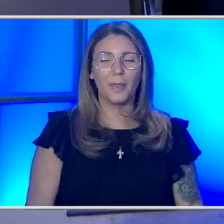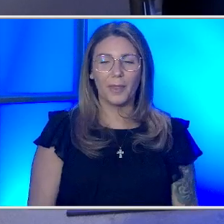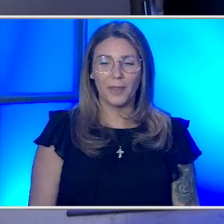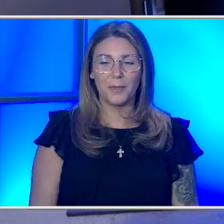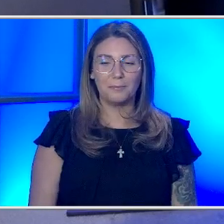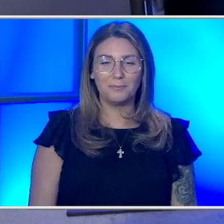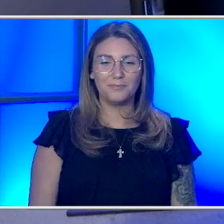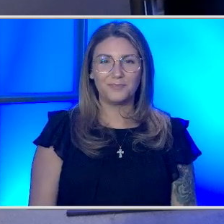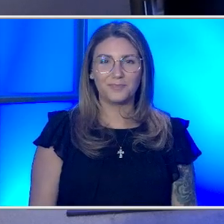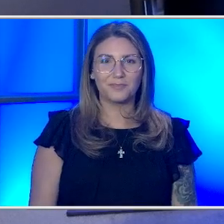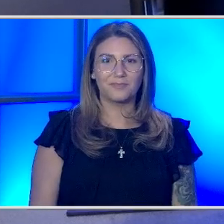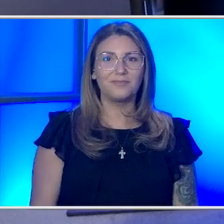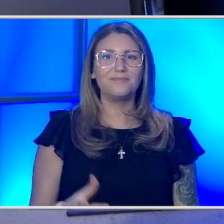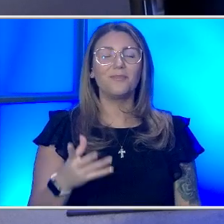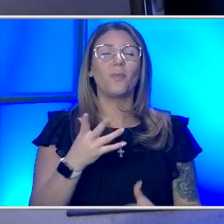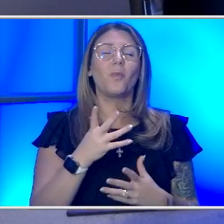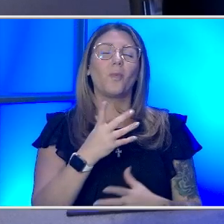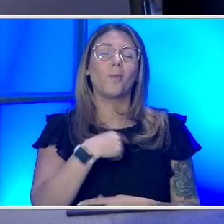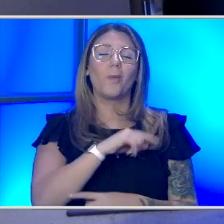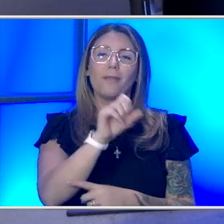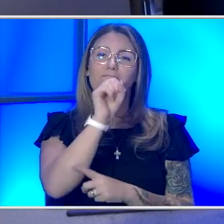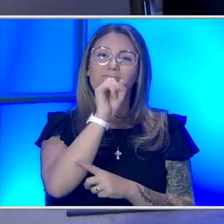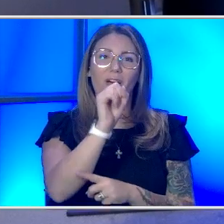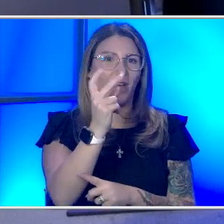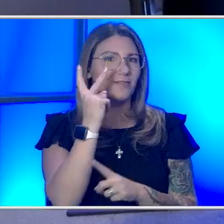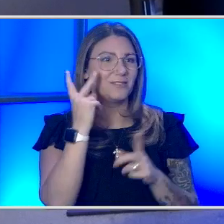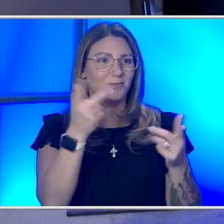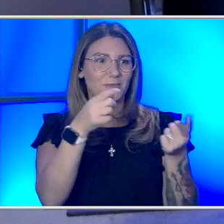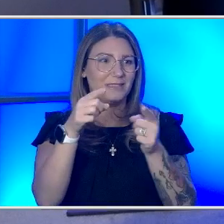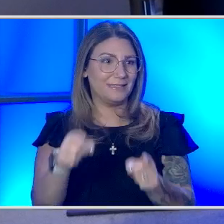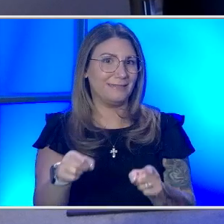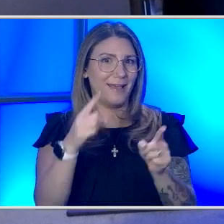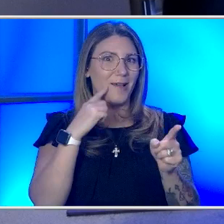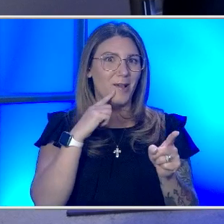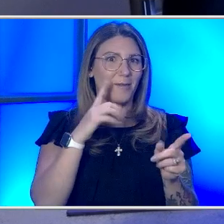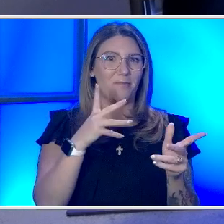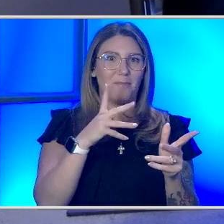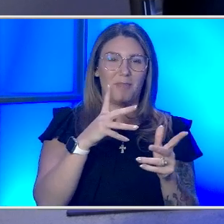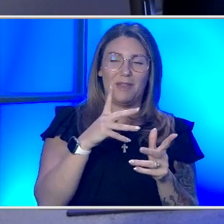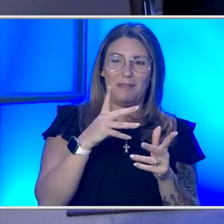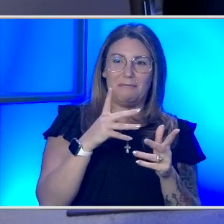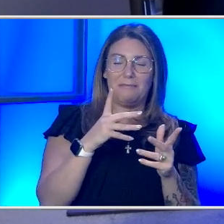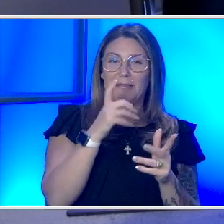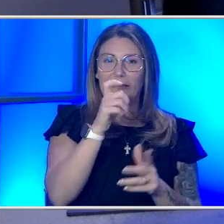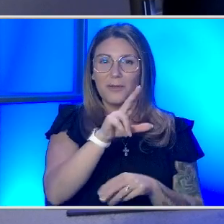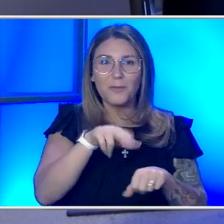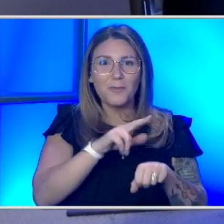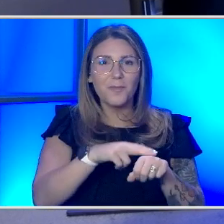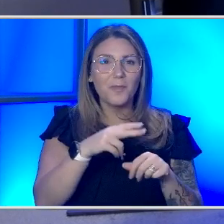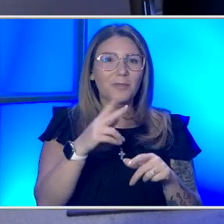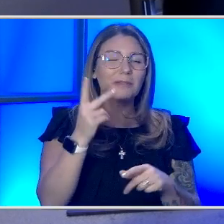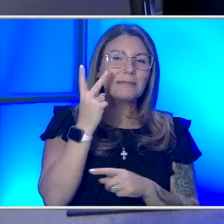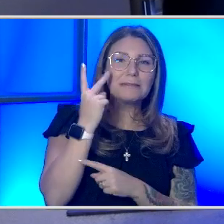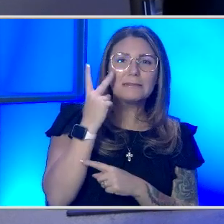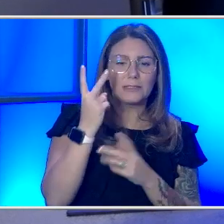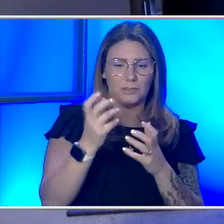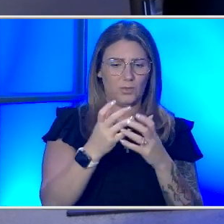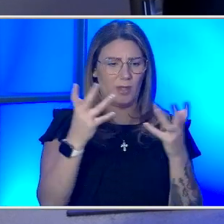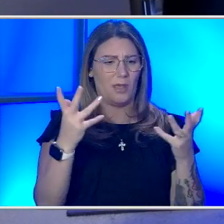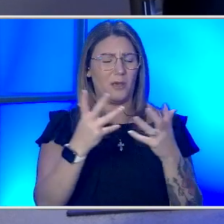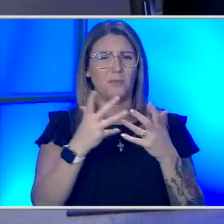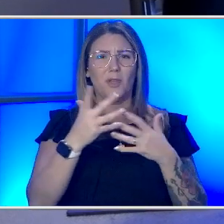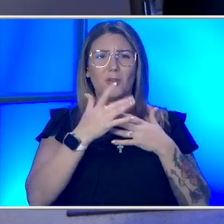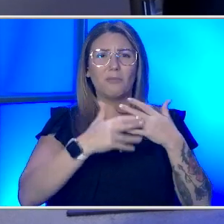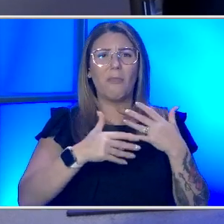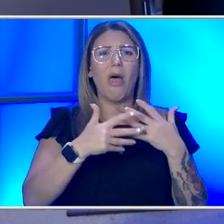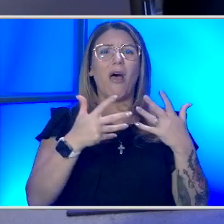see behind the scenes, so thank you for taking us there. So how much blood does the health system prefer to have in storage? What makes makes you feel